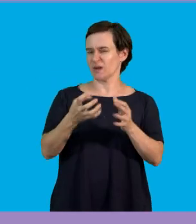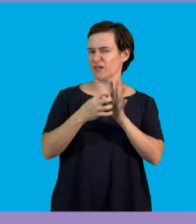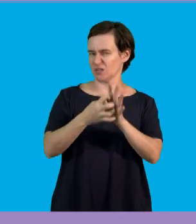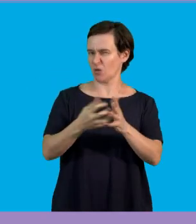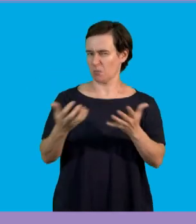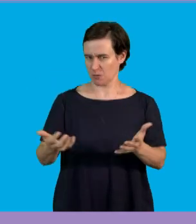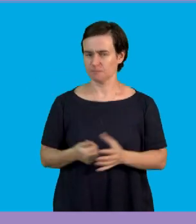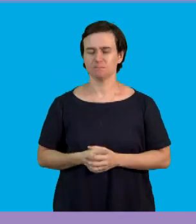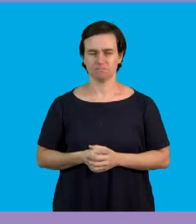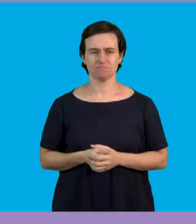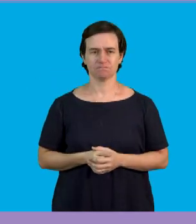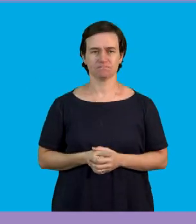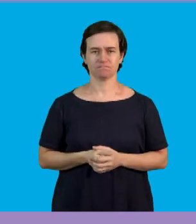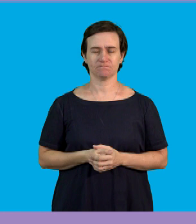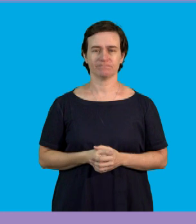at